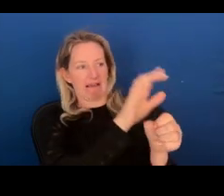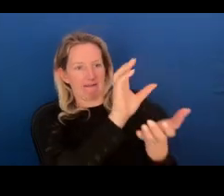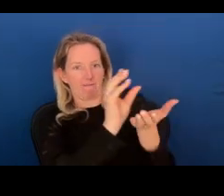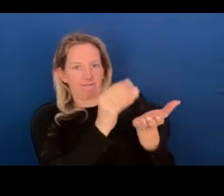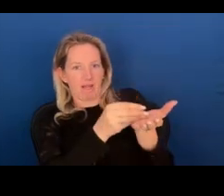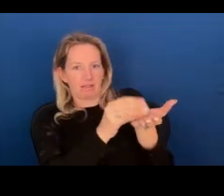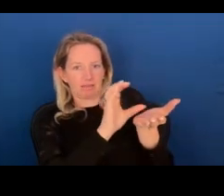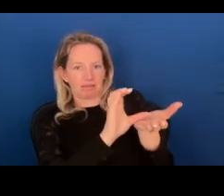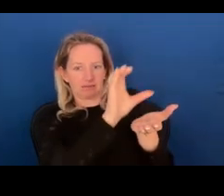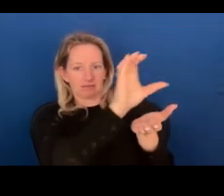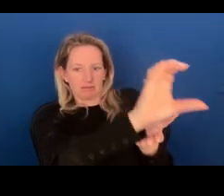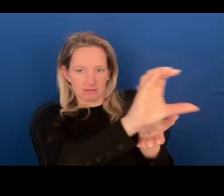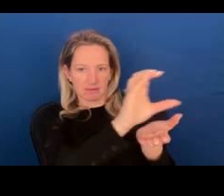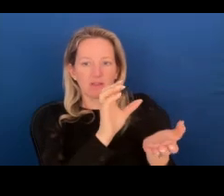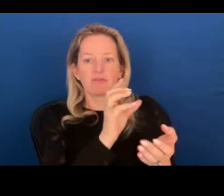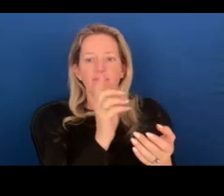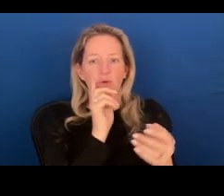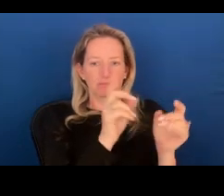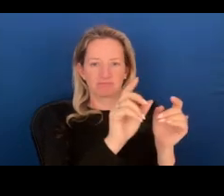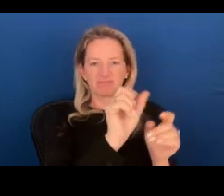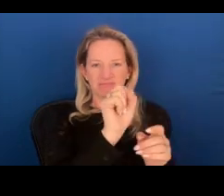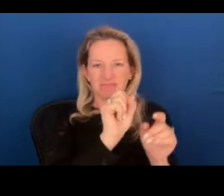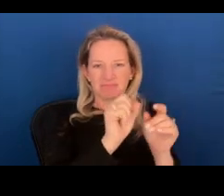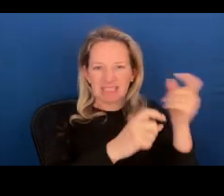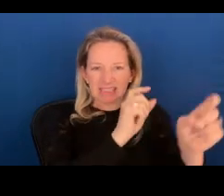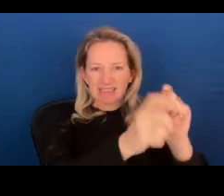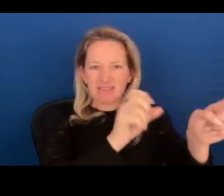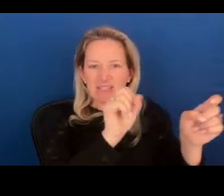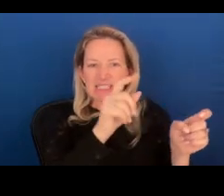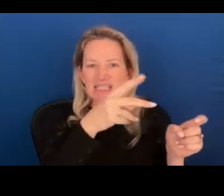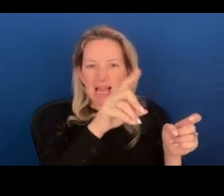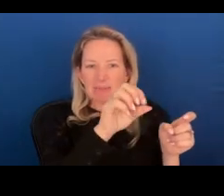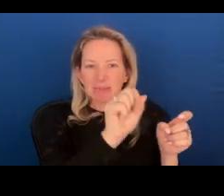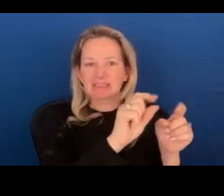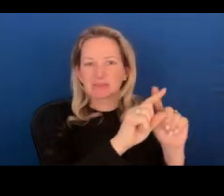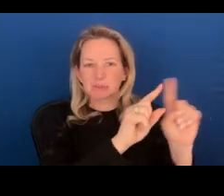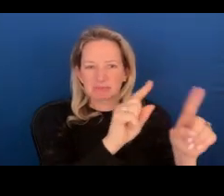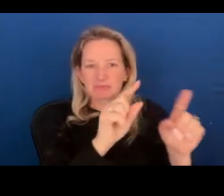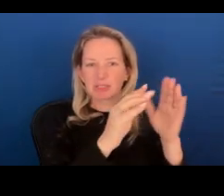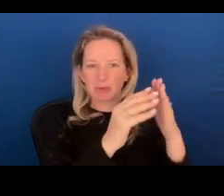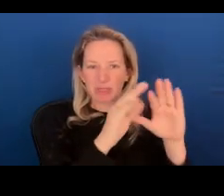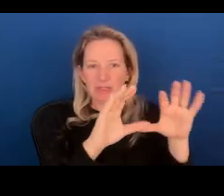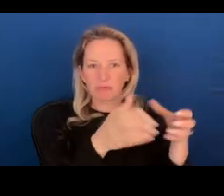for each community group we engage with, and we'll get into those coming up. May I go to the next slide?